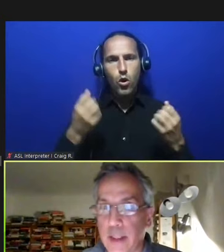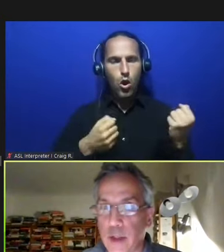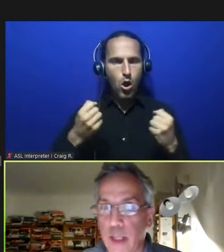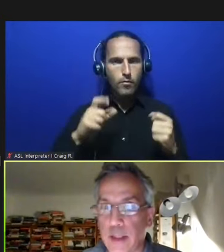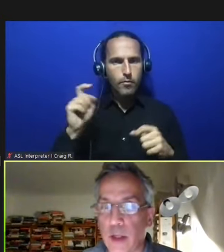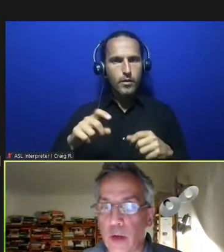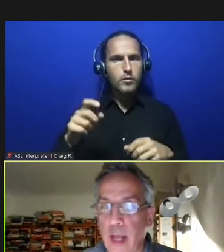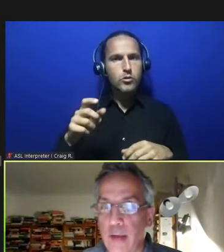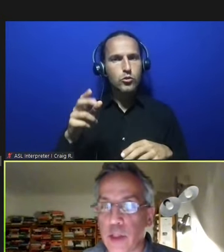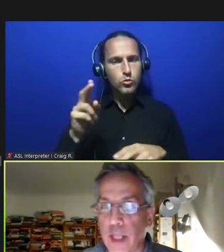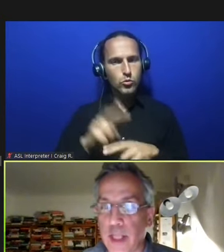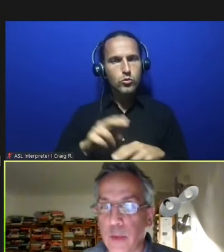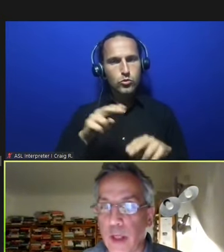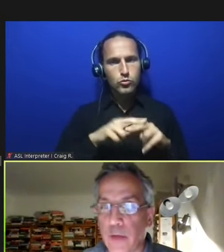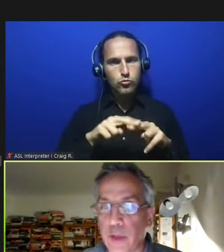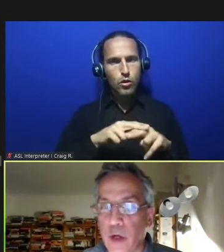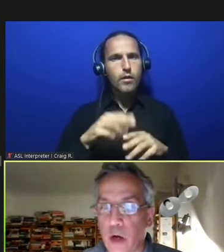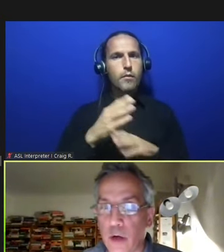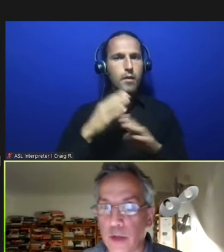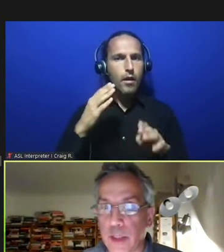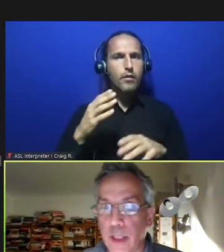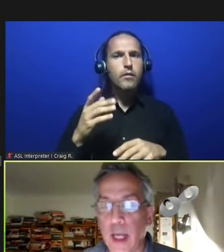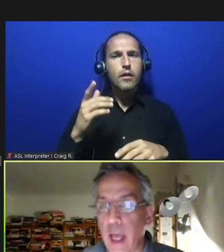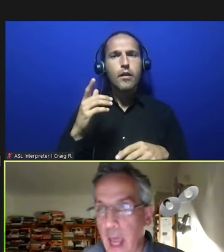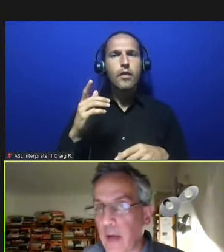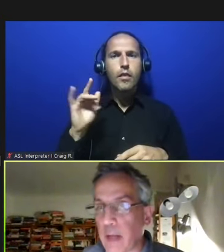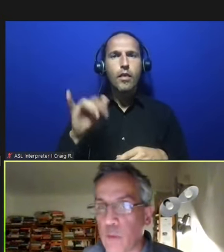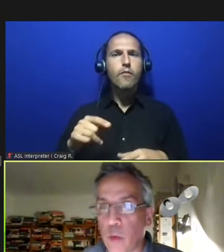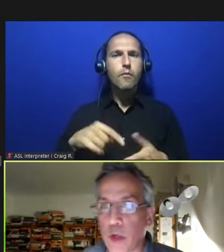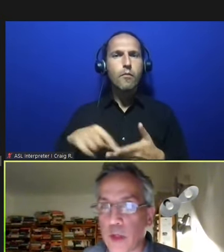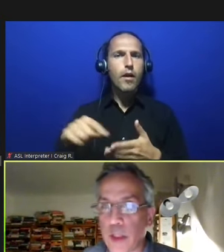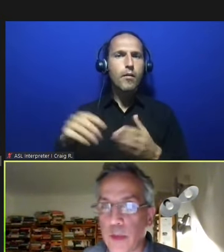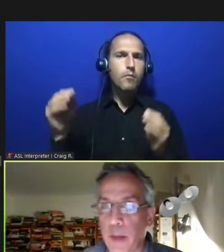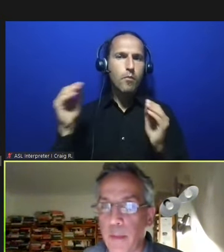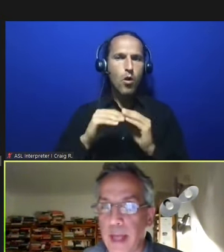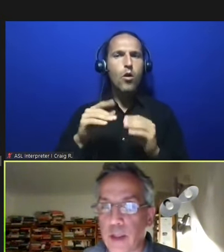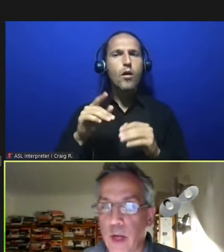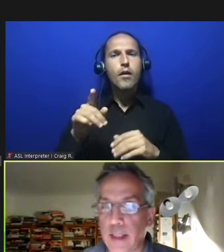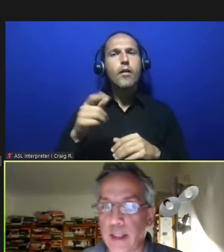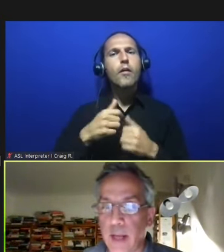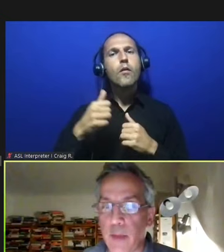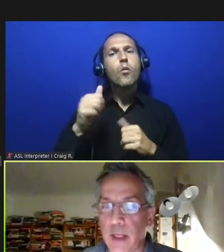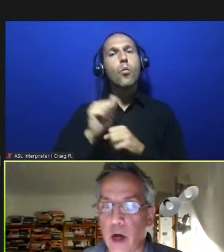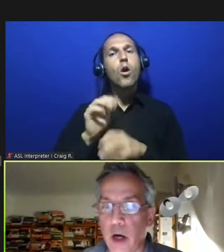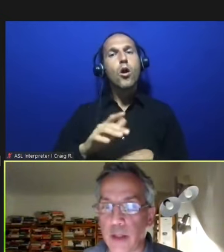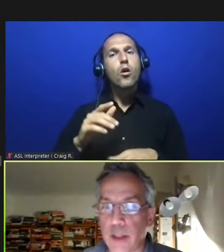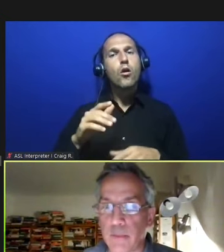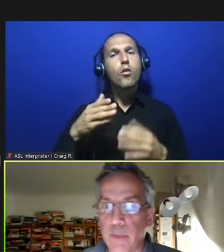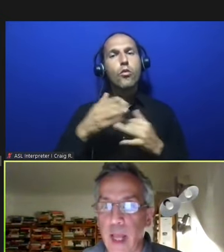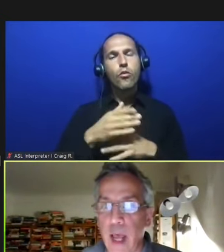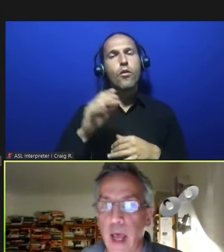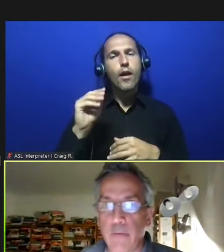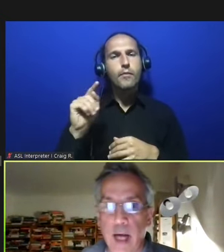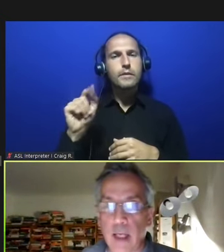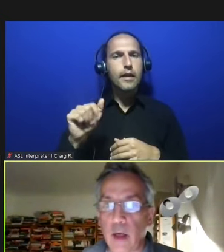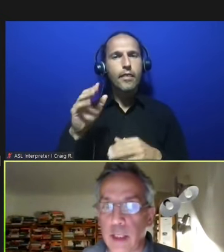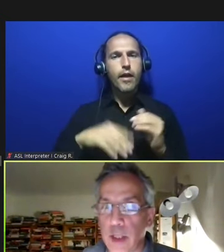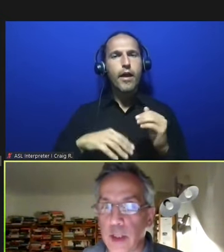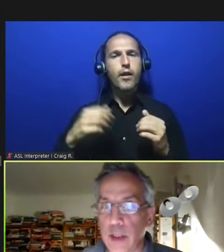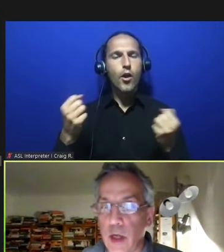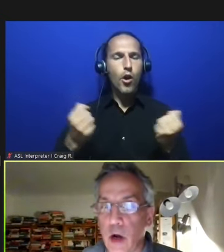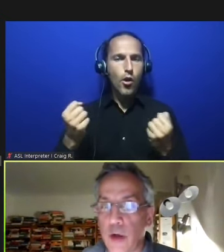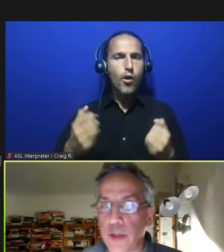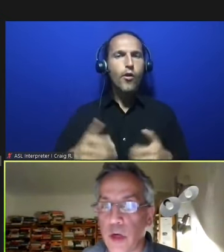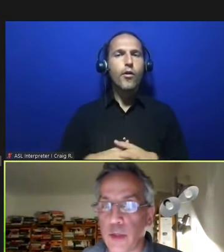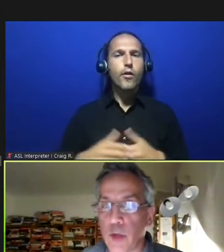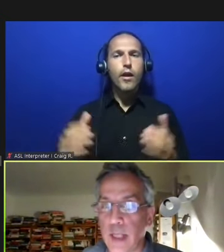use mass transit are on average less well-off than car owners. And in fact, more workers commute by mass transit than by cars.